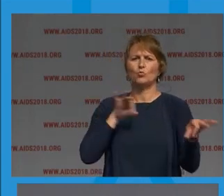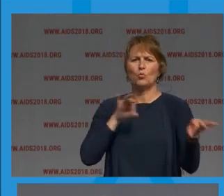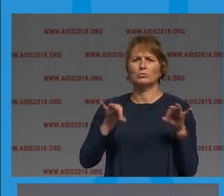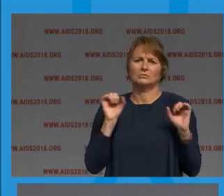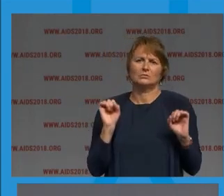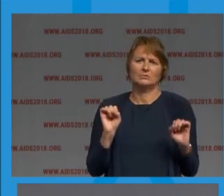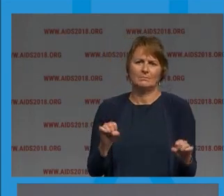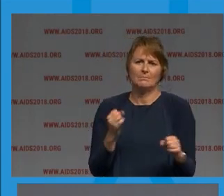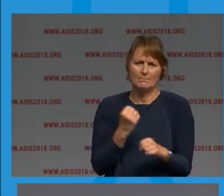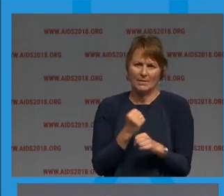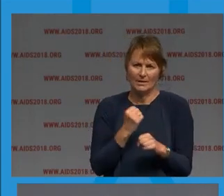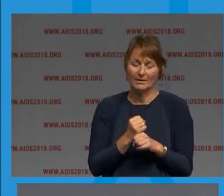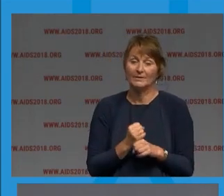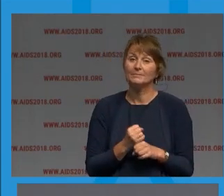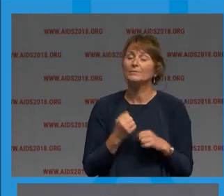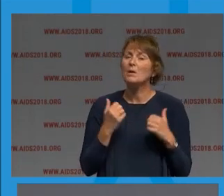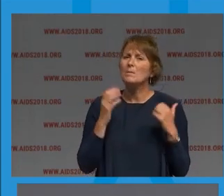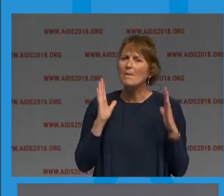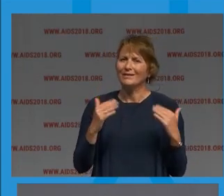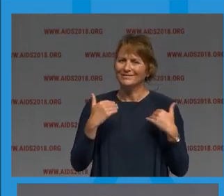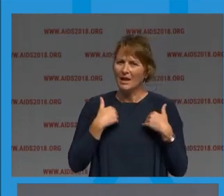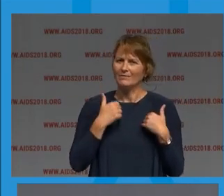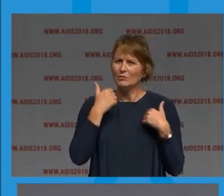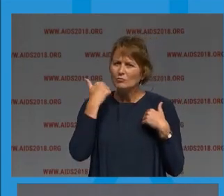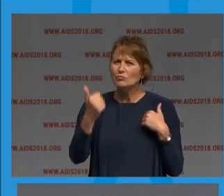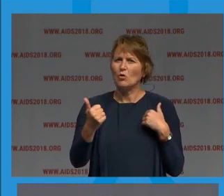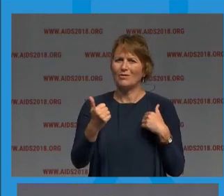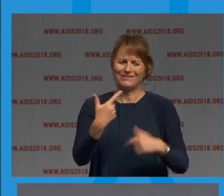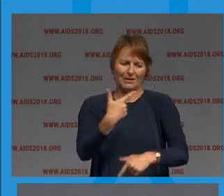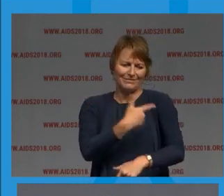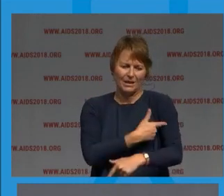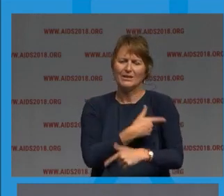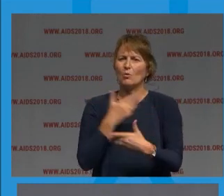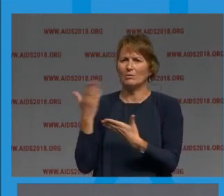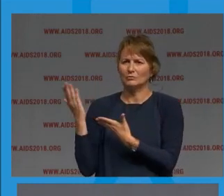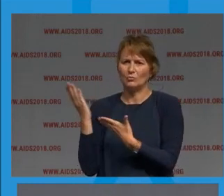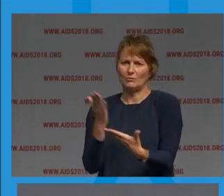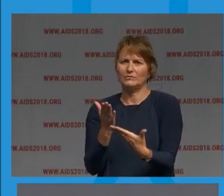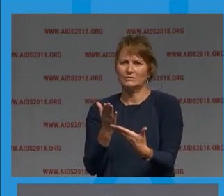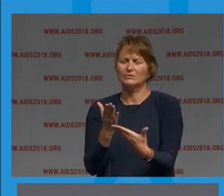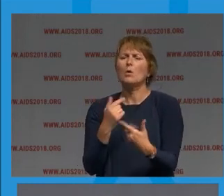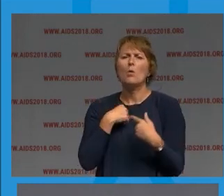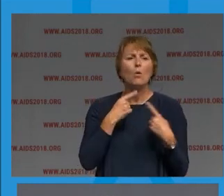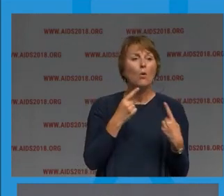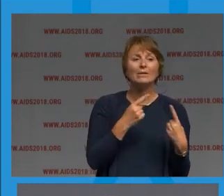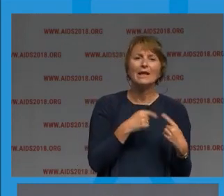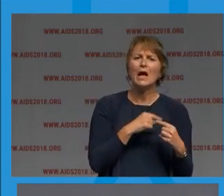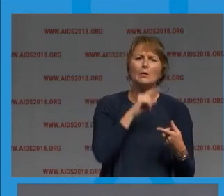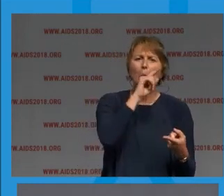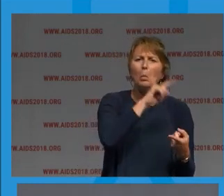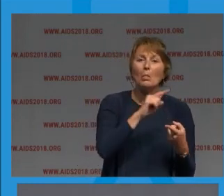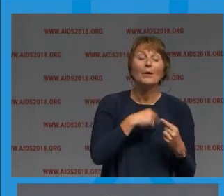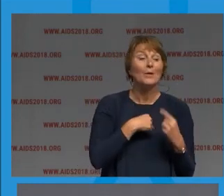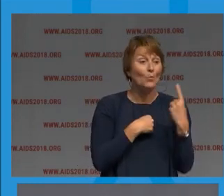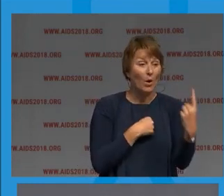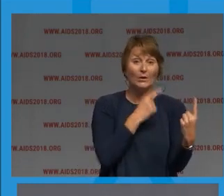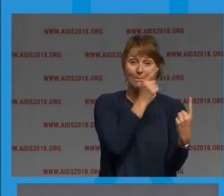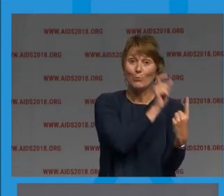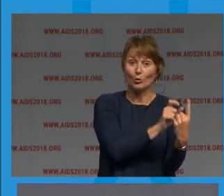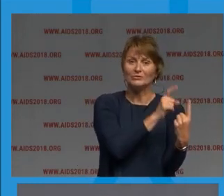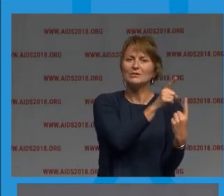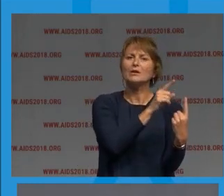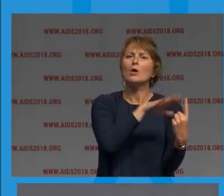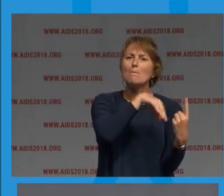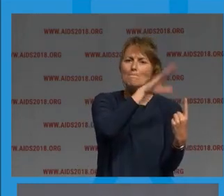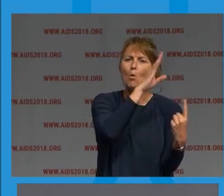of existing needle exchanging services and increase the number of syringes per person for those who